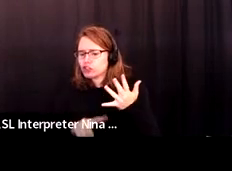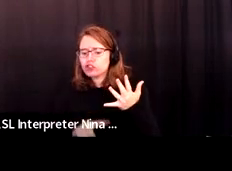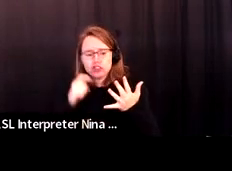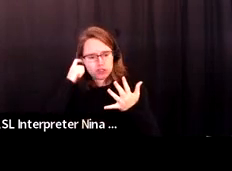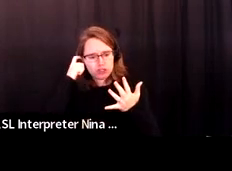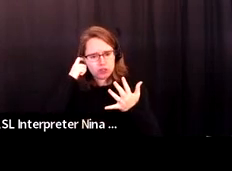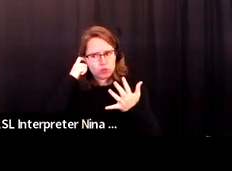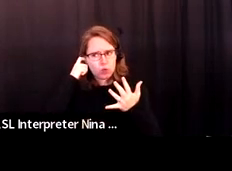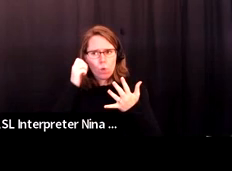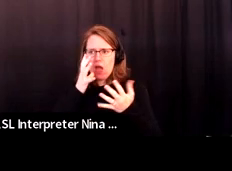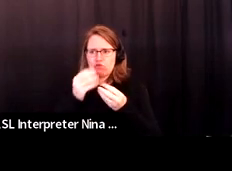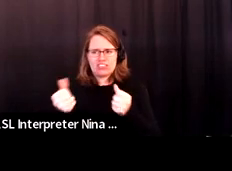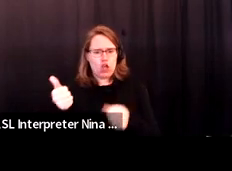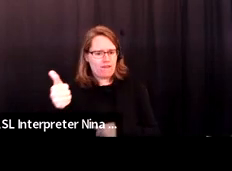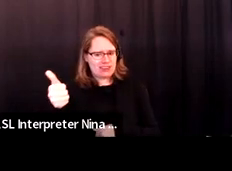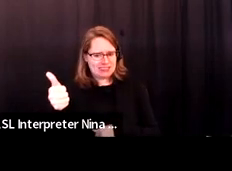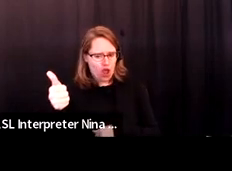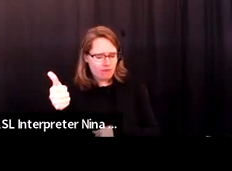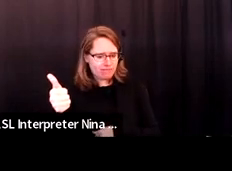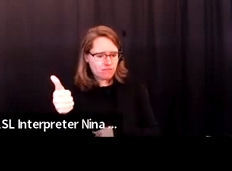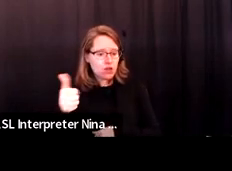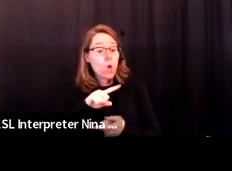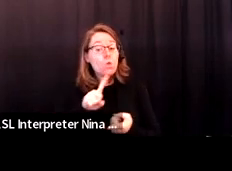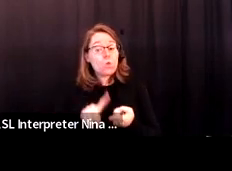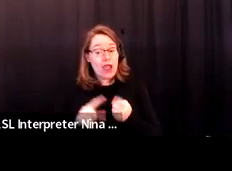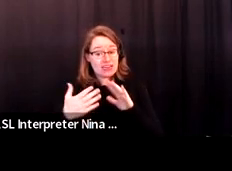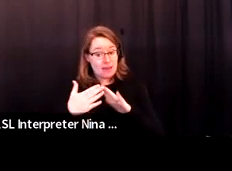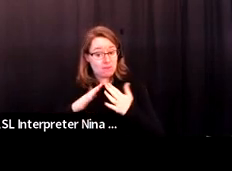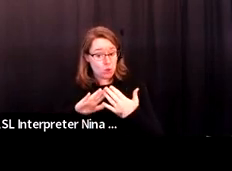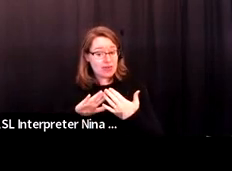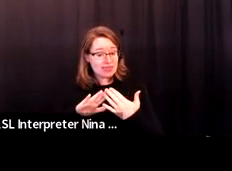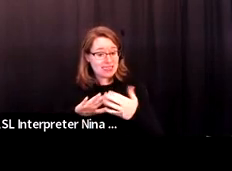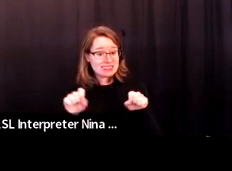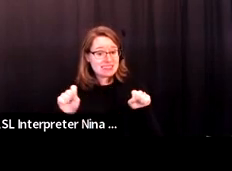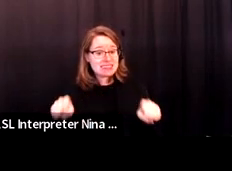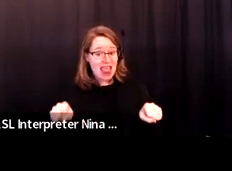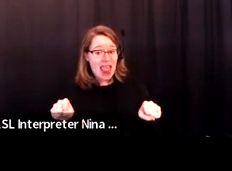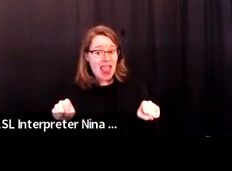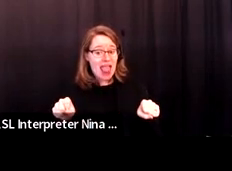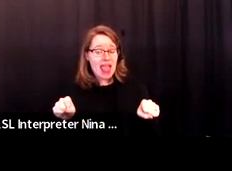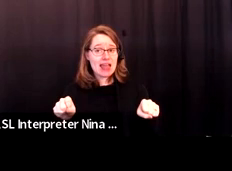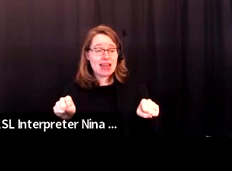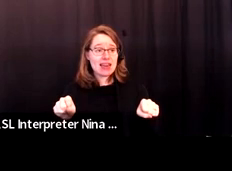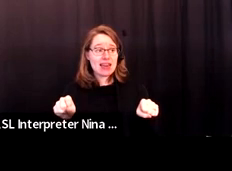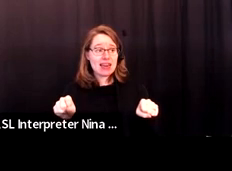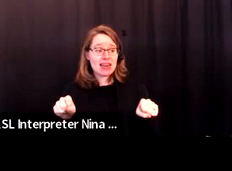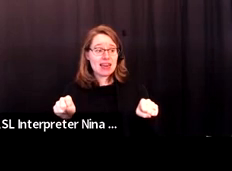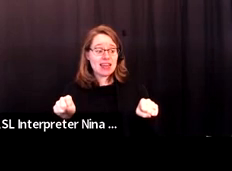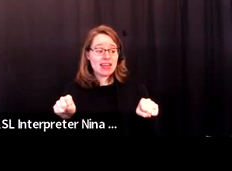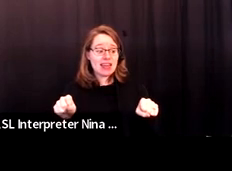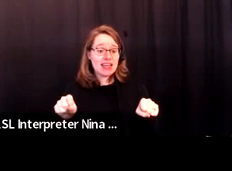resolve itself, right? When communities have the ability to, and the capacity and the institutions,